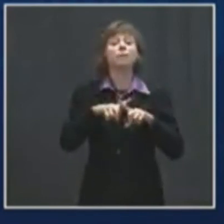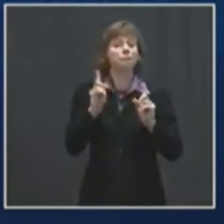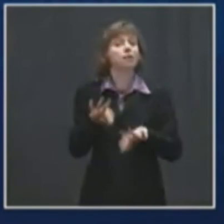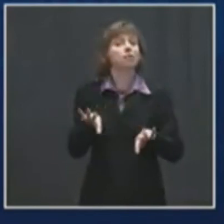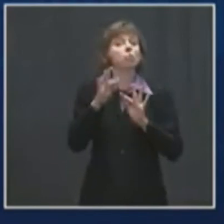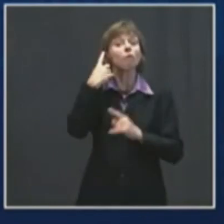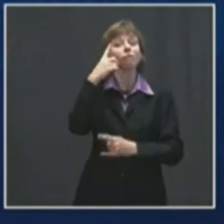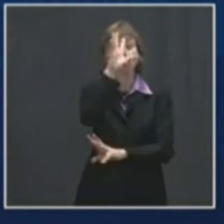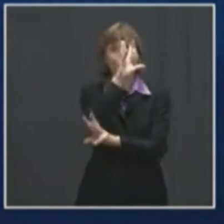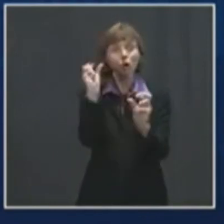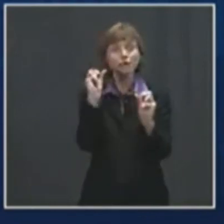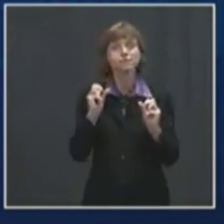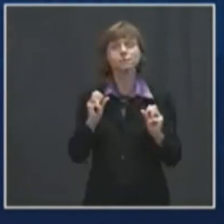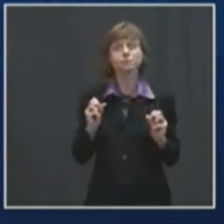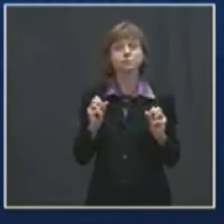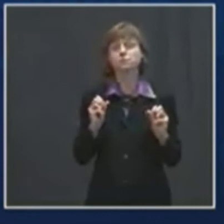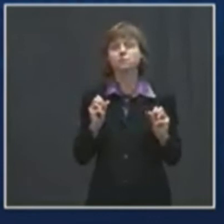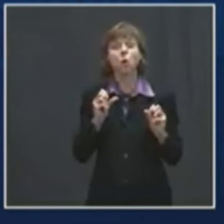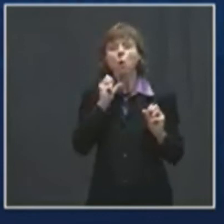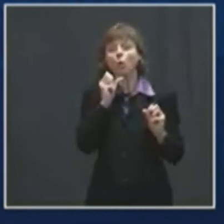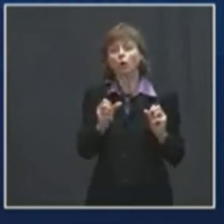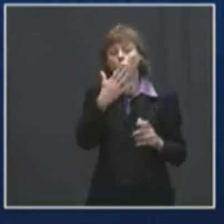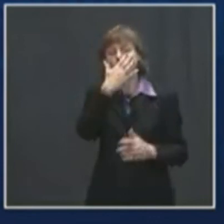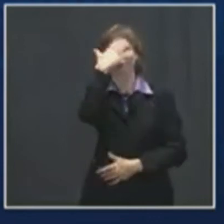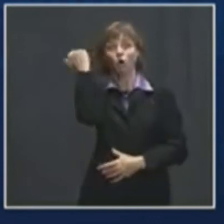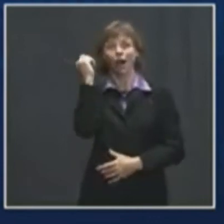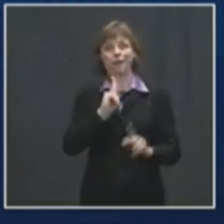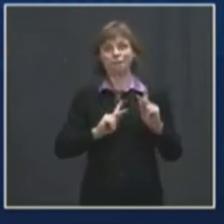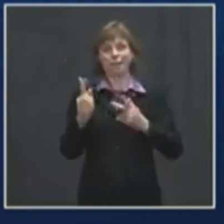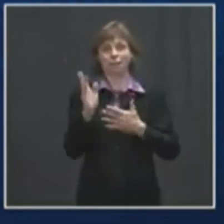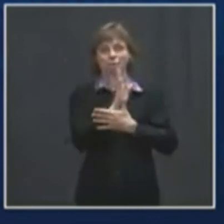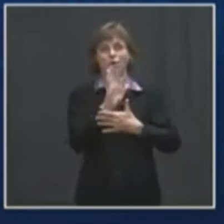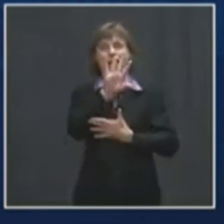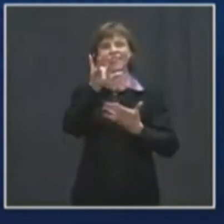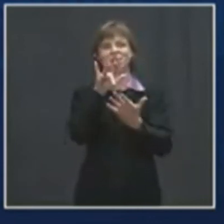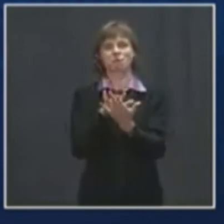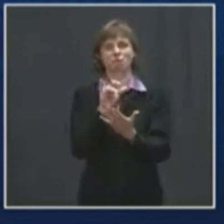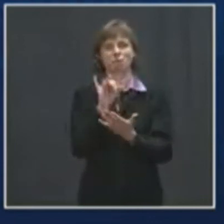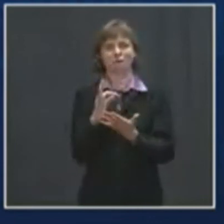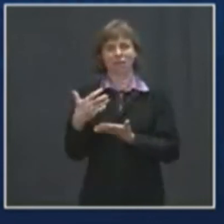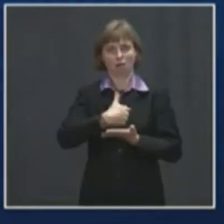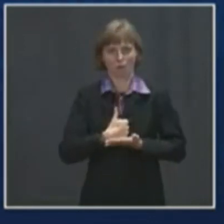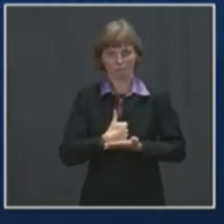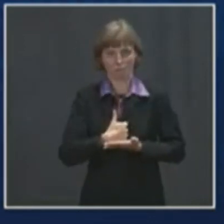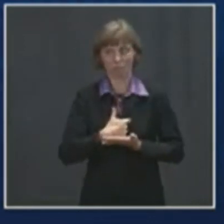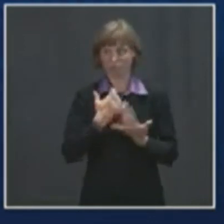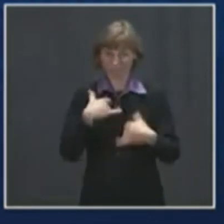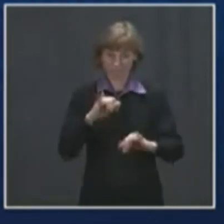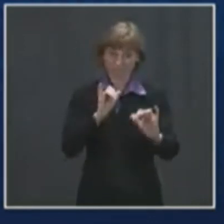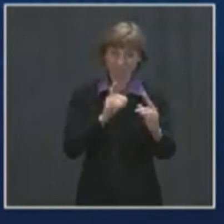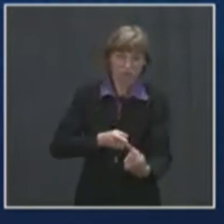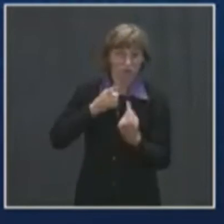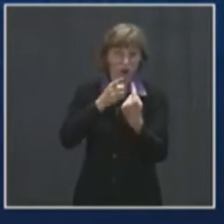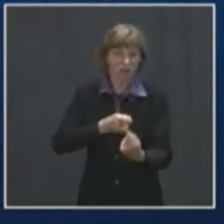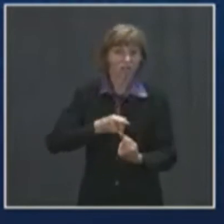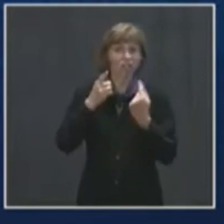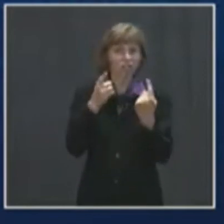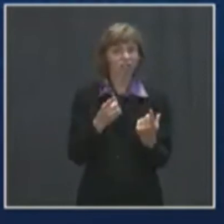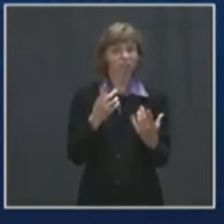is that we don't lose sight of people in the middle of the income scale who continue to struggle with both the health and economic